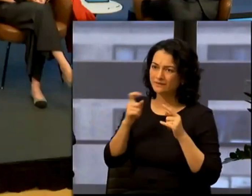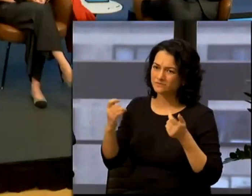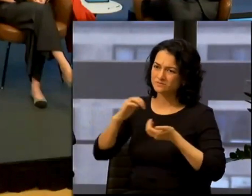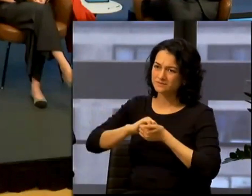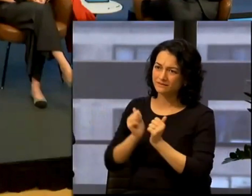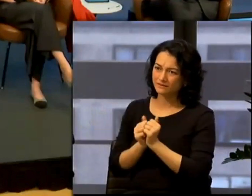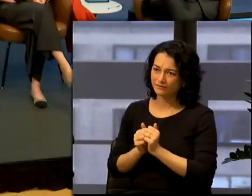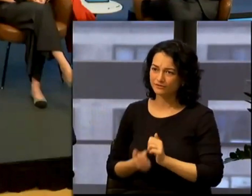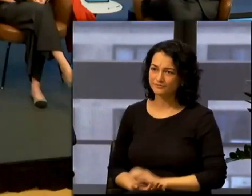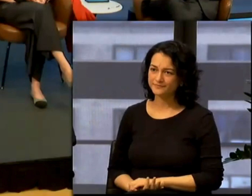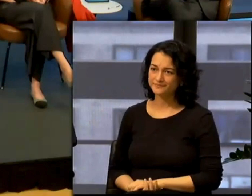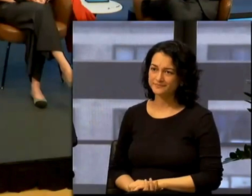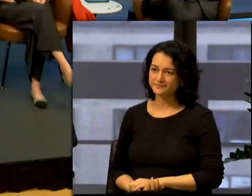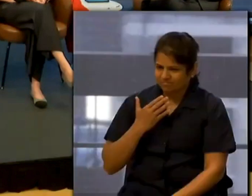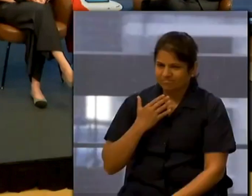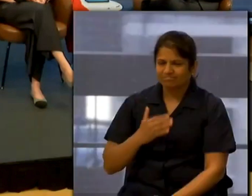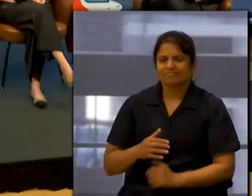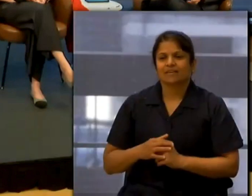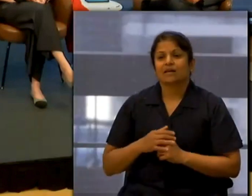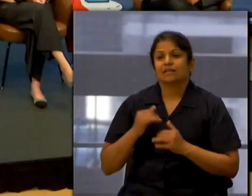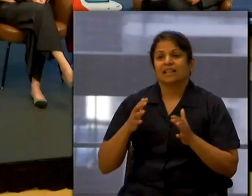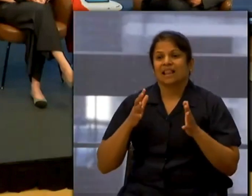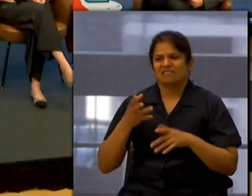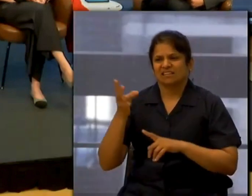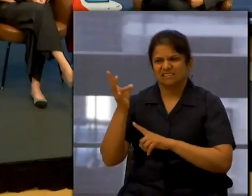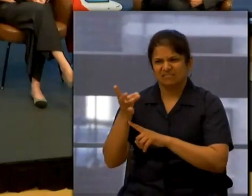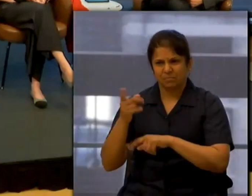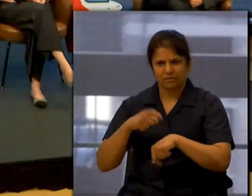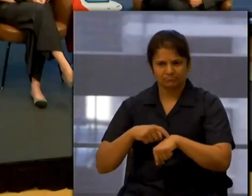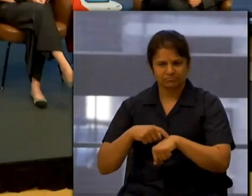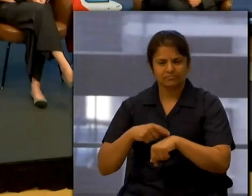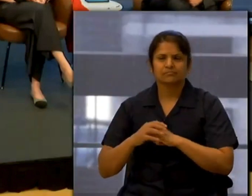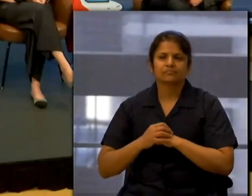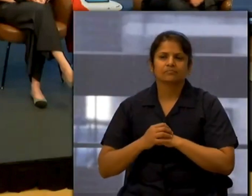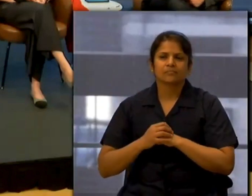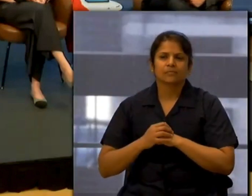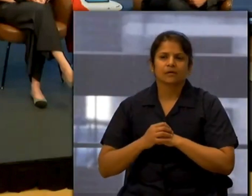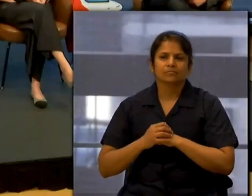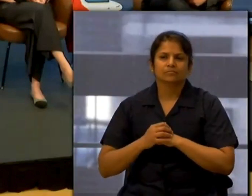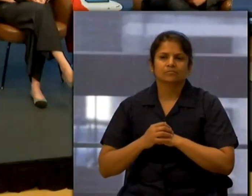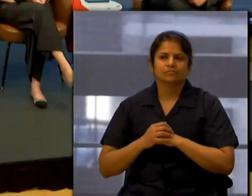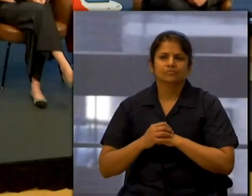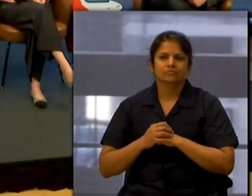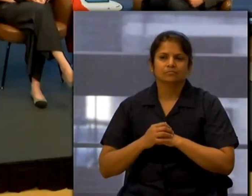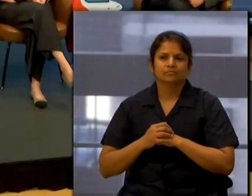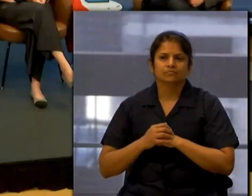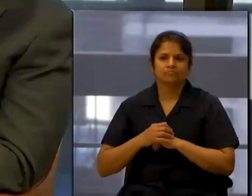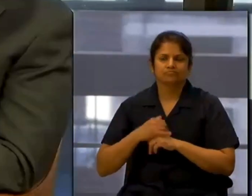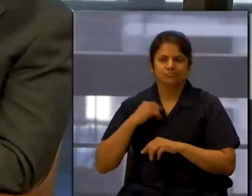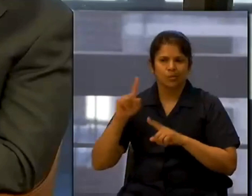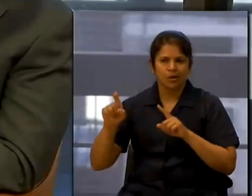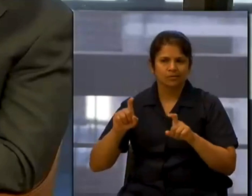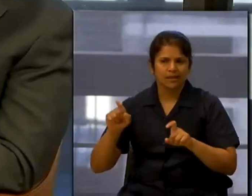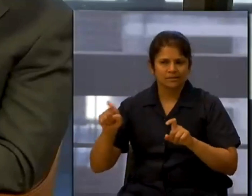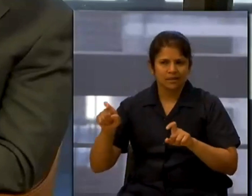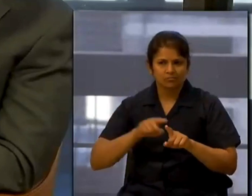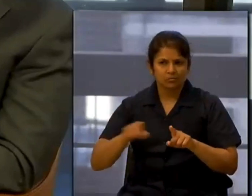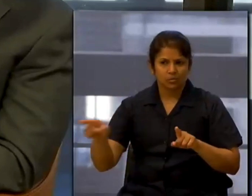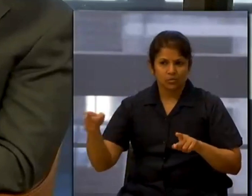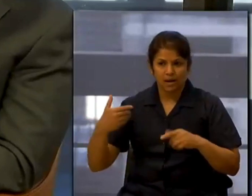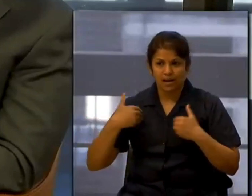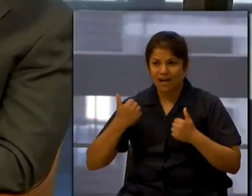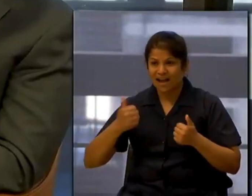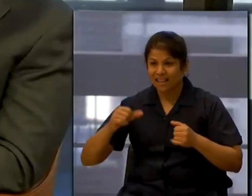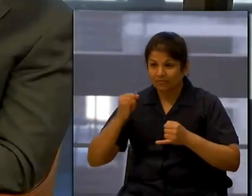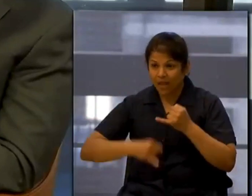so I'm going to ask each of the panelists if there is a final remark that you would like